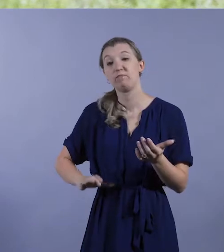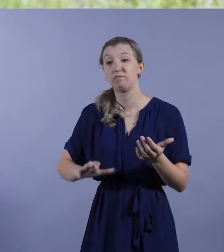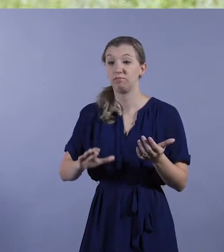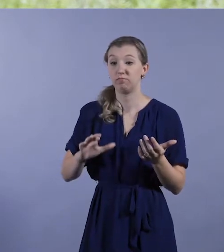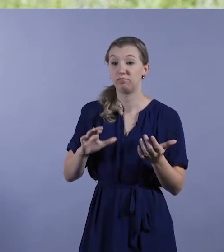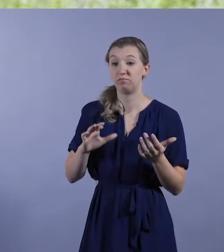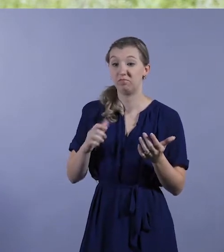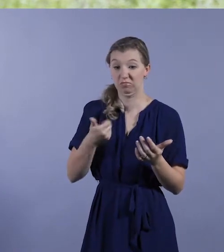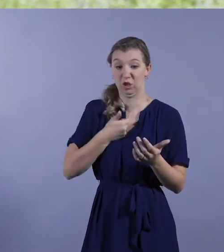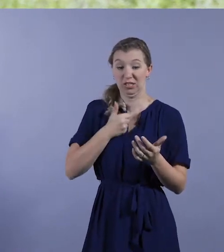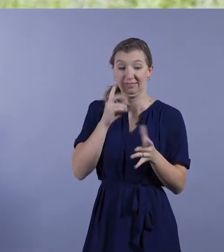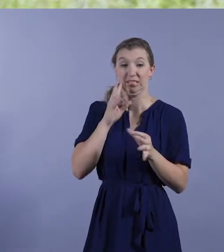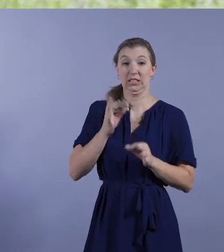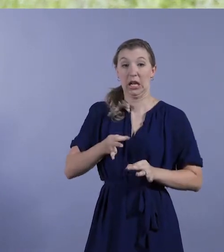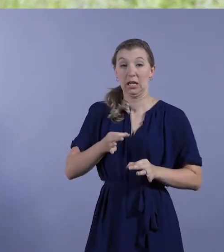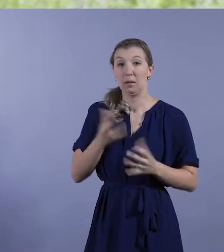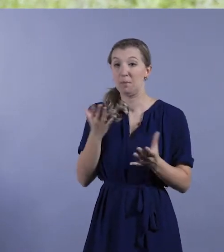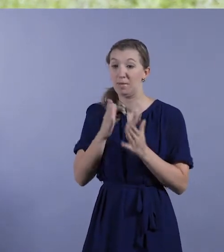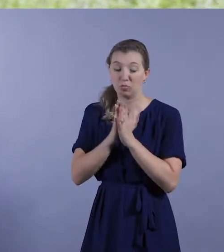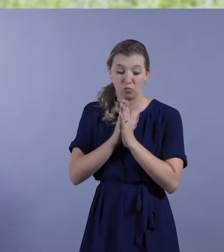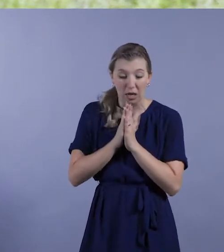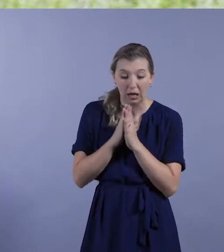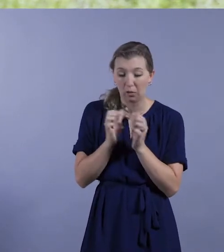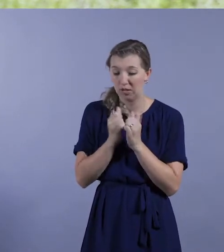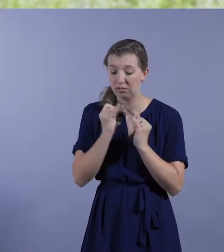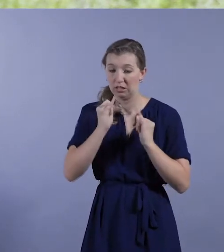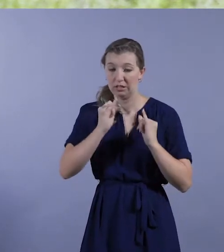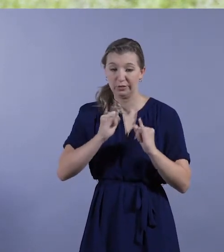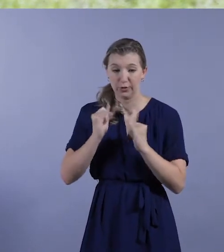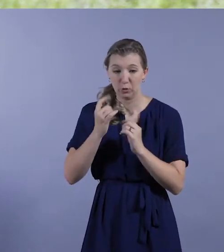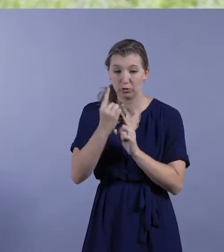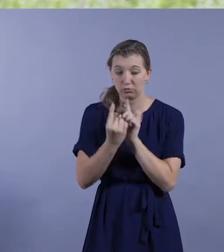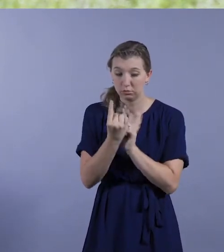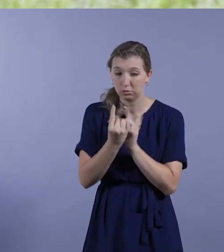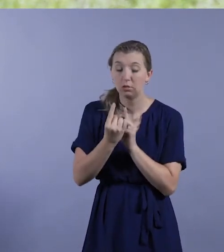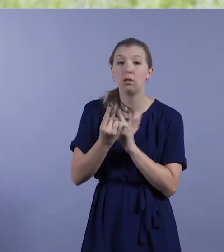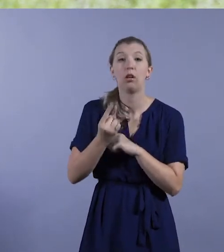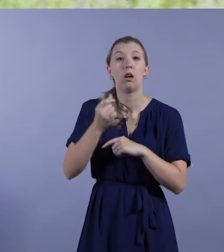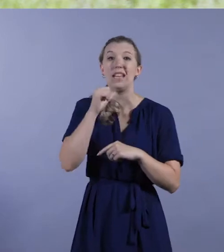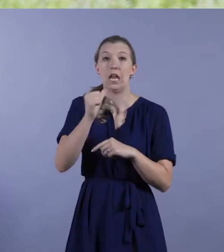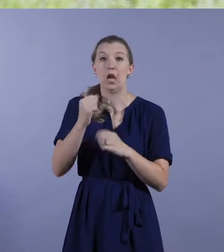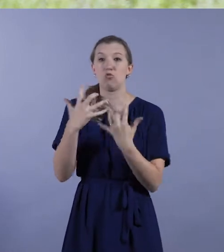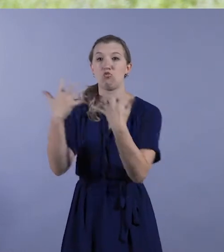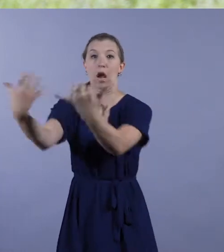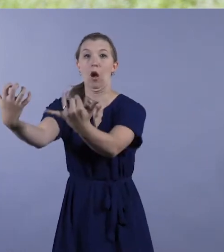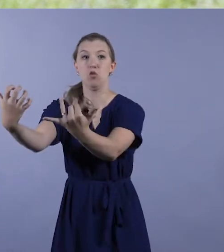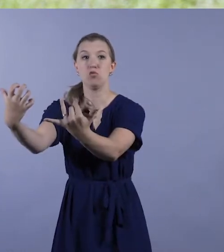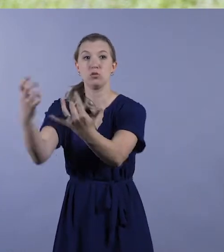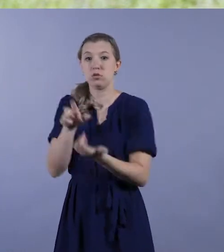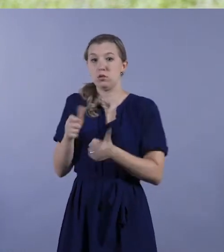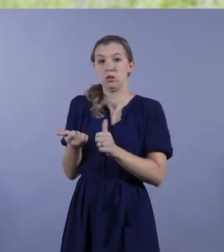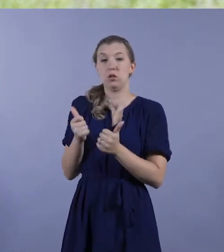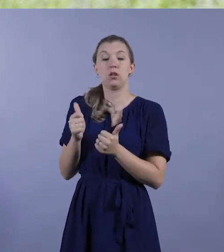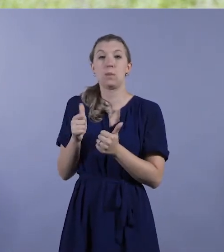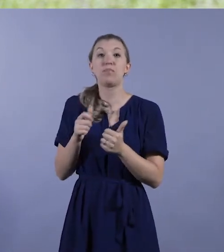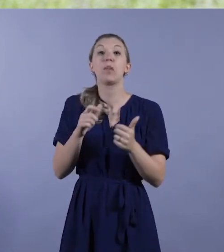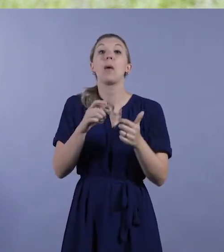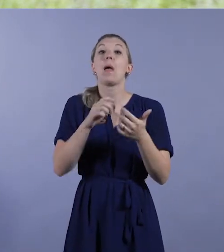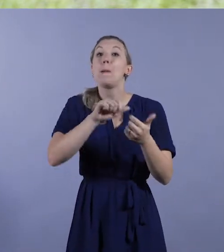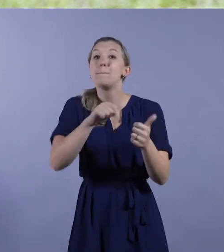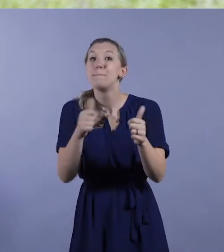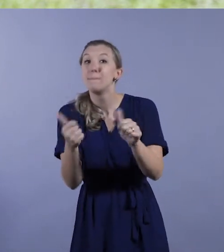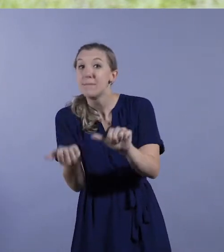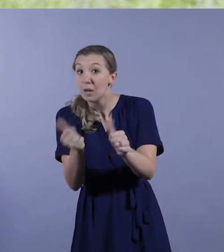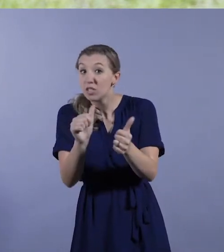on our own. We prayed a prayer, maybe with an individual, generally not in front of a crowd. Baptism is the